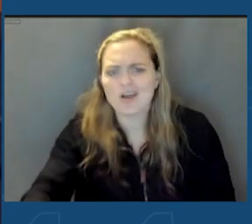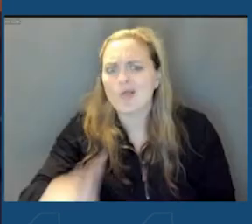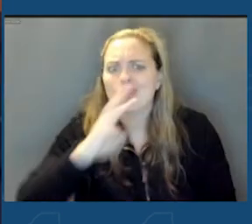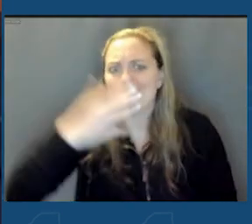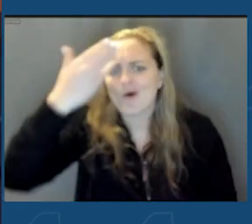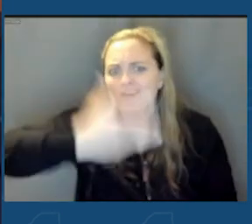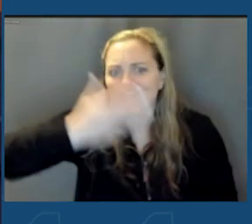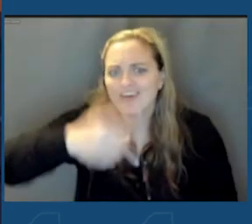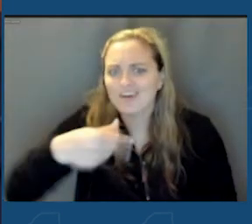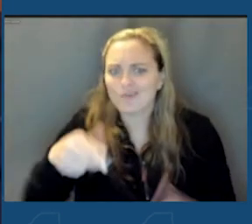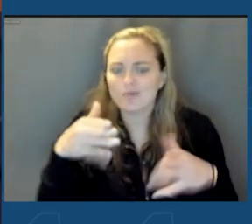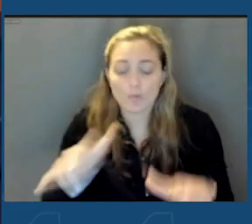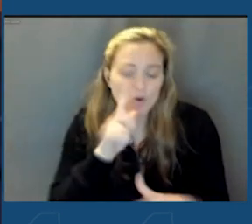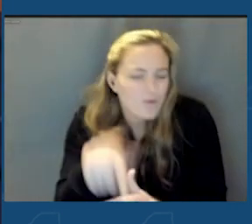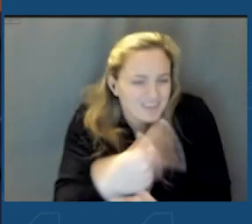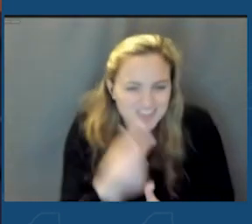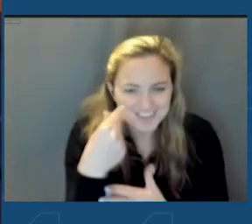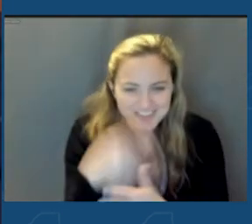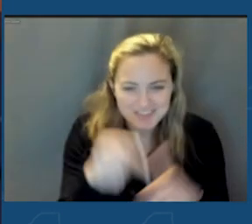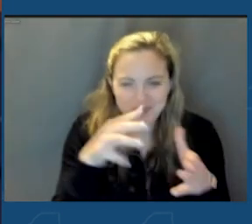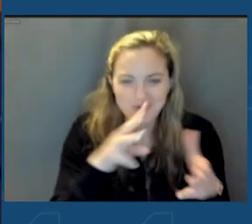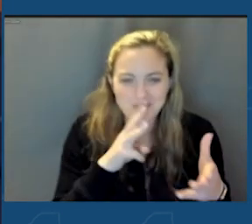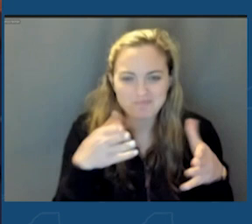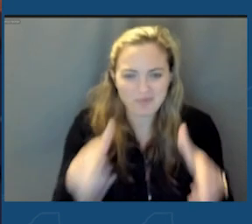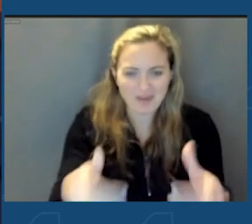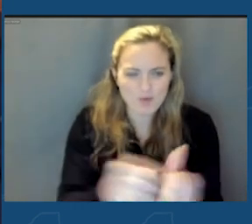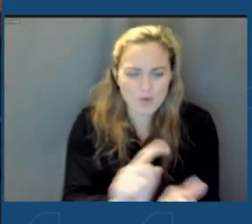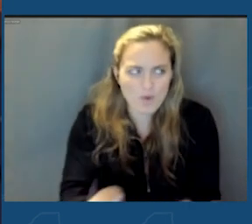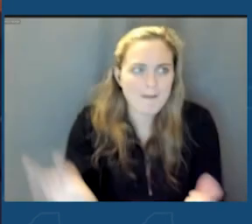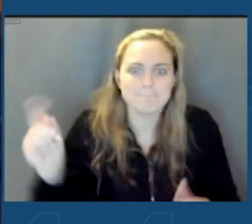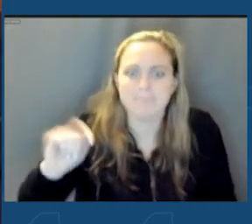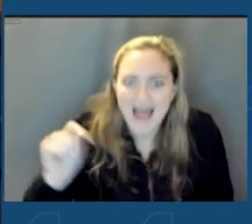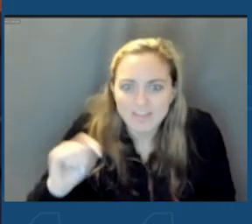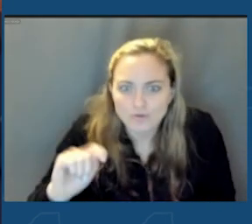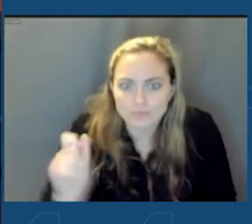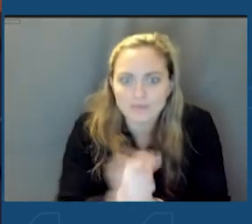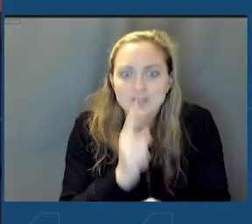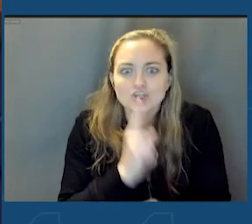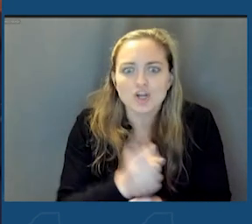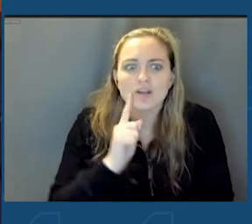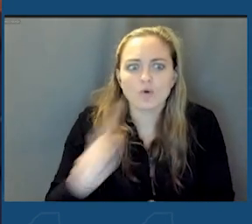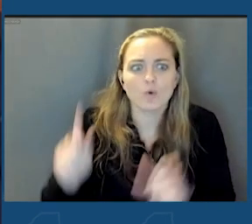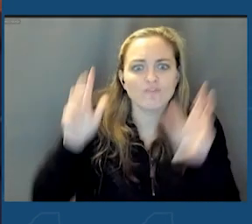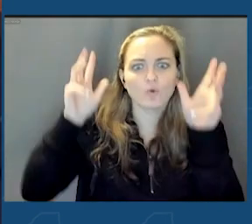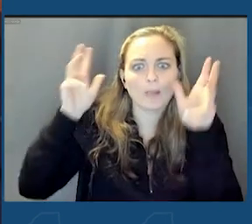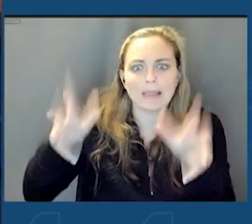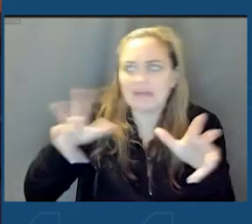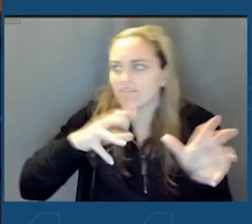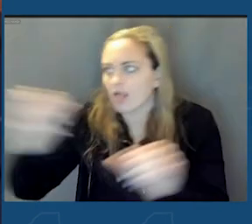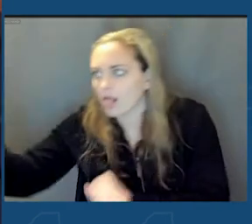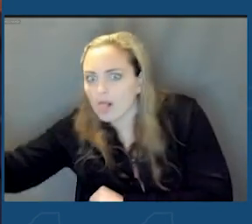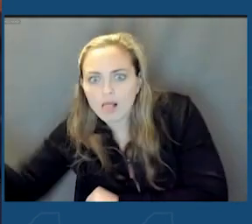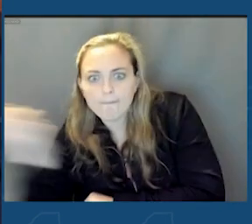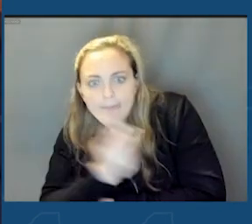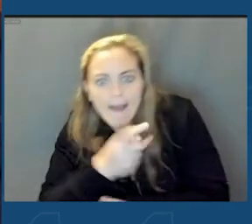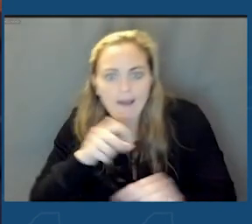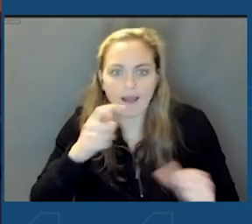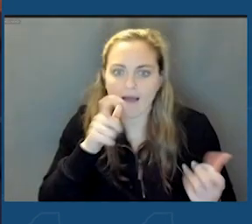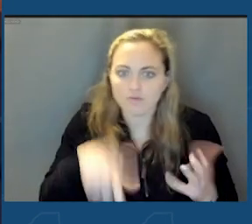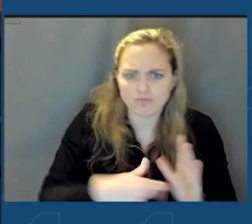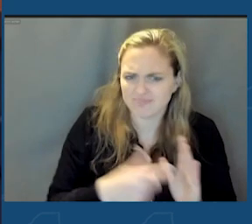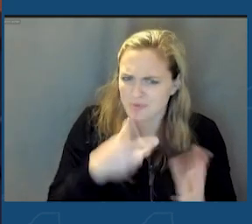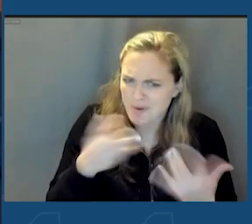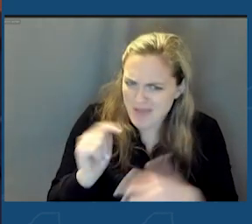want just the greenway. We want bathrooms to make sure that they don't have to leave the greenway and come back. And then, of course, the